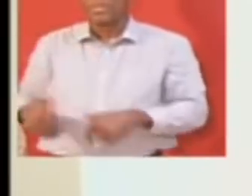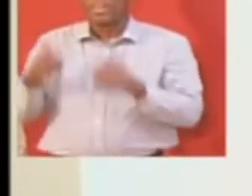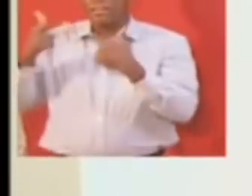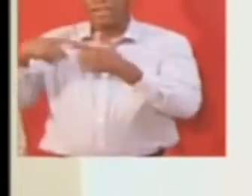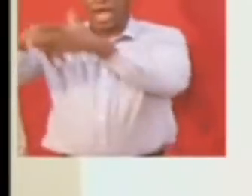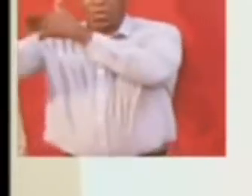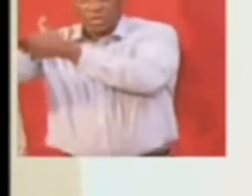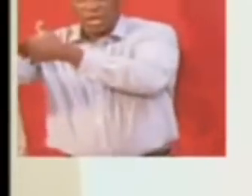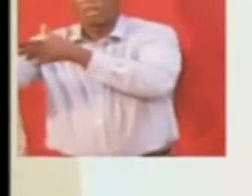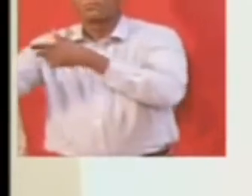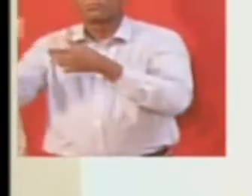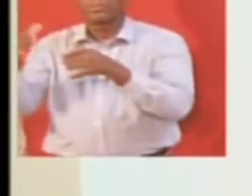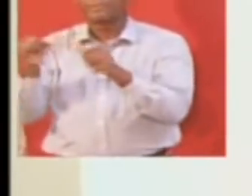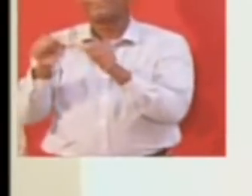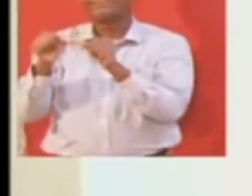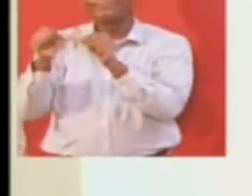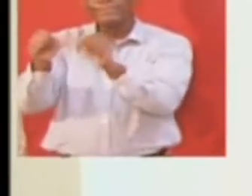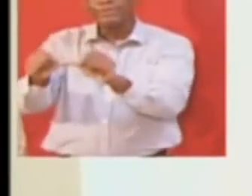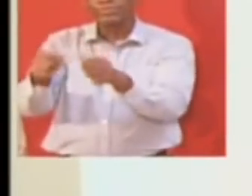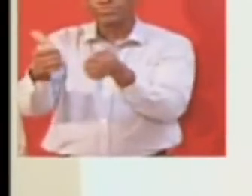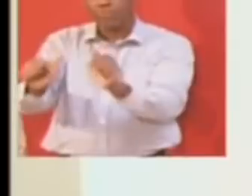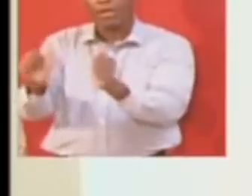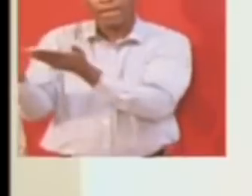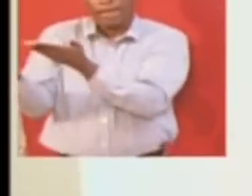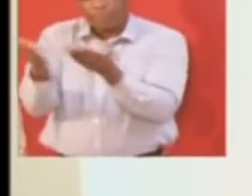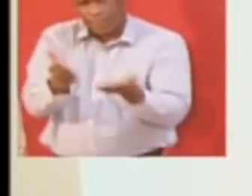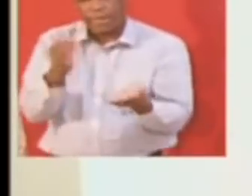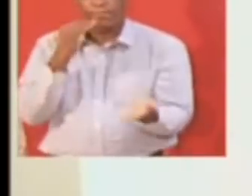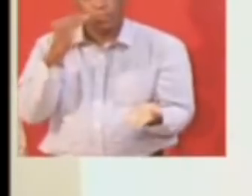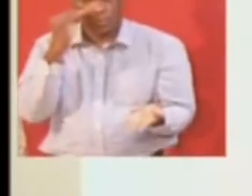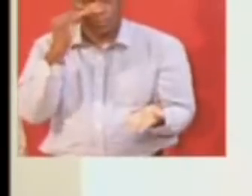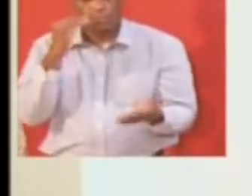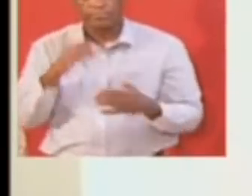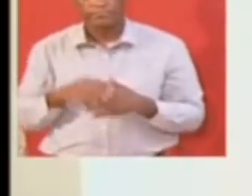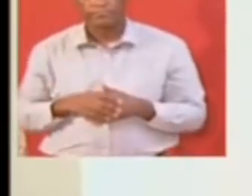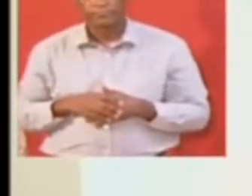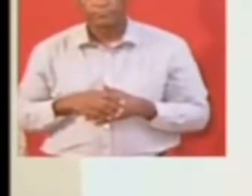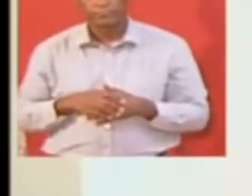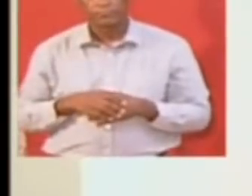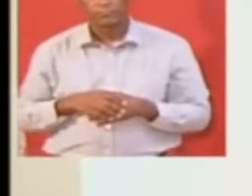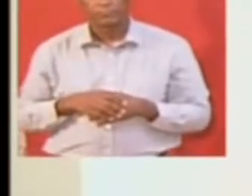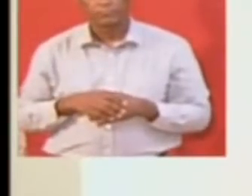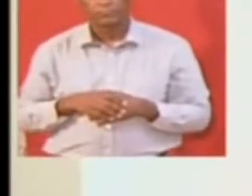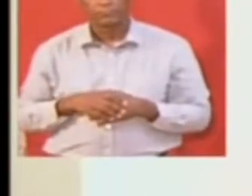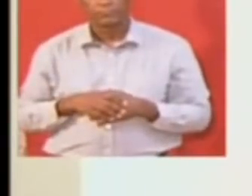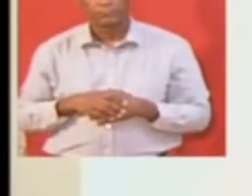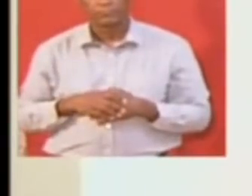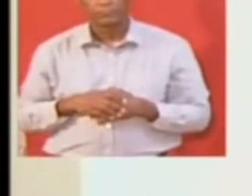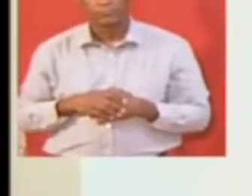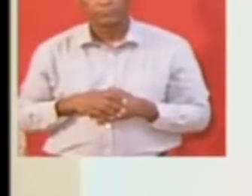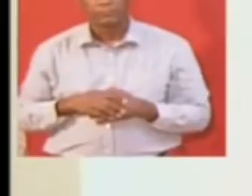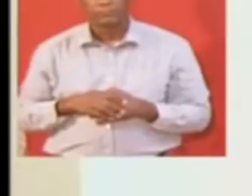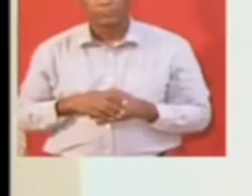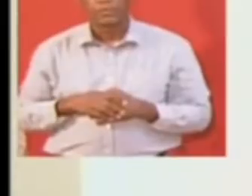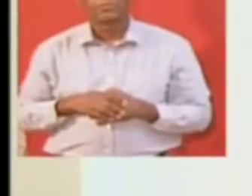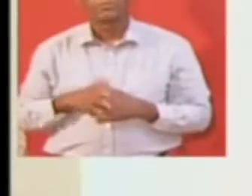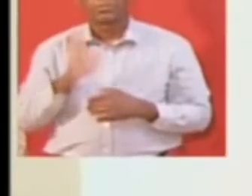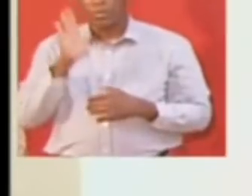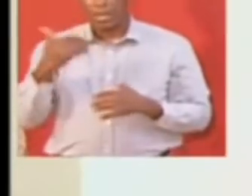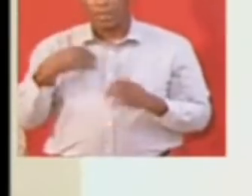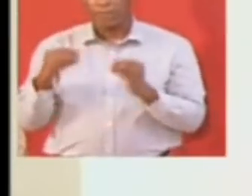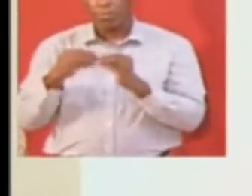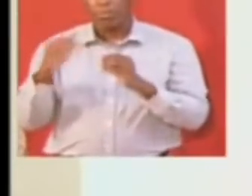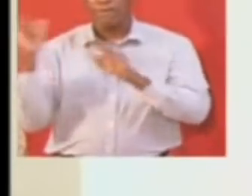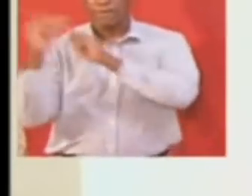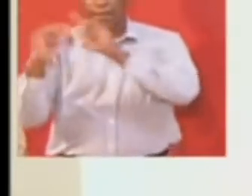keep working assiduously on that. We've been granting a exemption so they could make arrangements. And we do have a number of flights coming in on a fairly